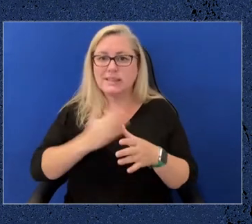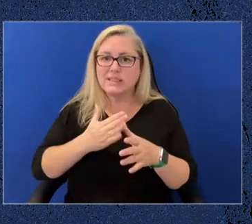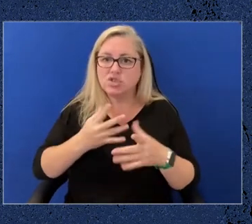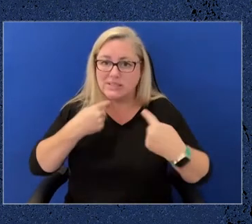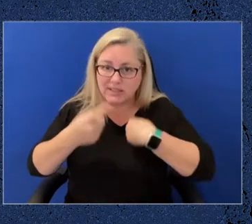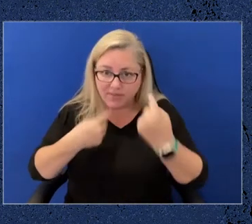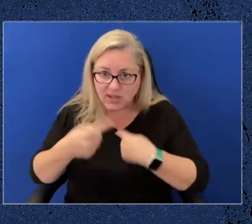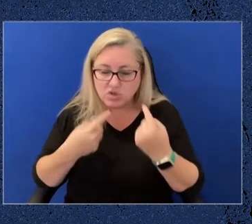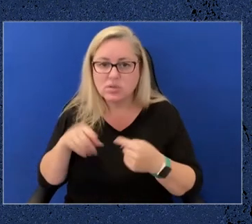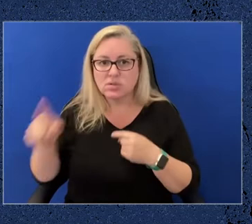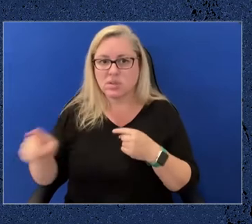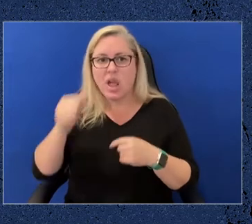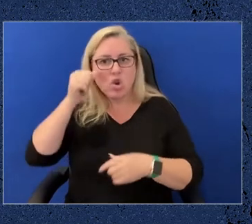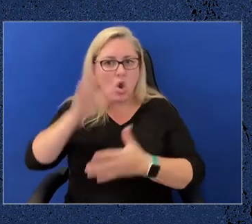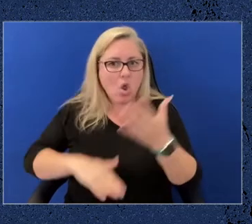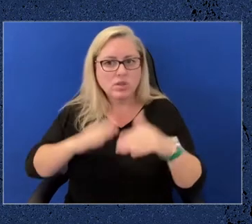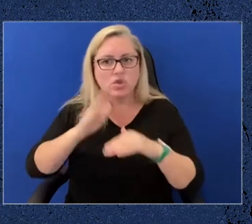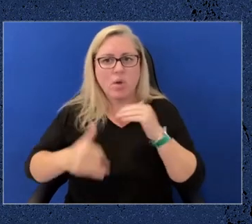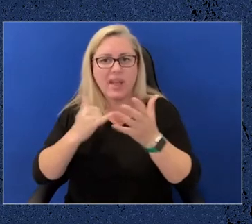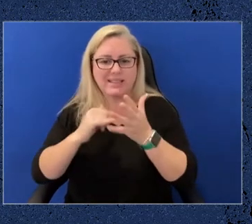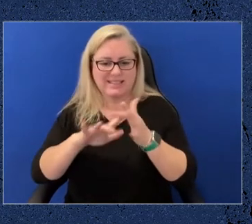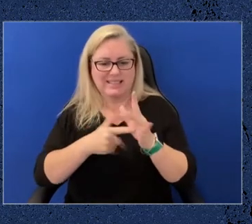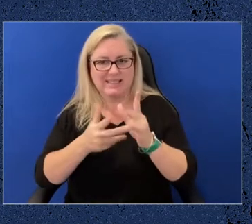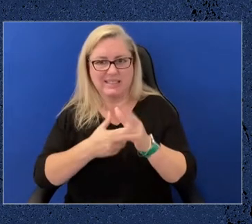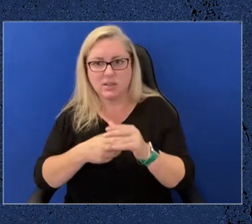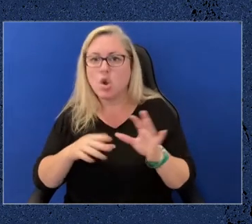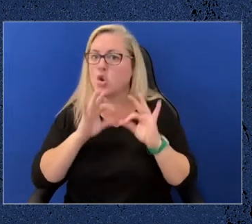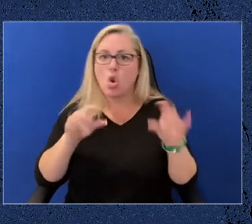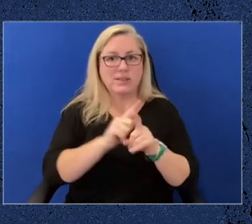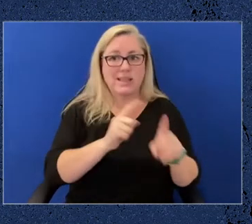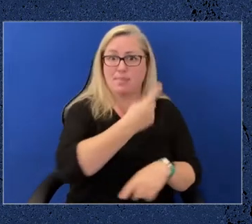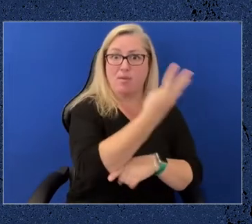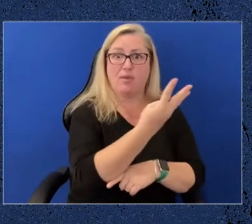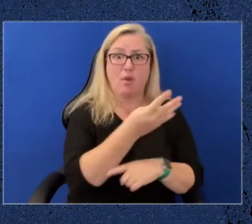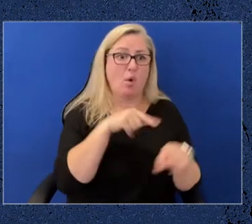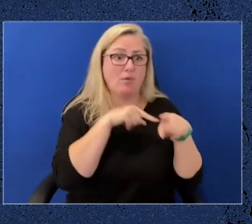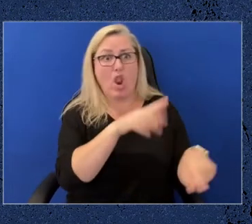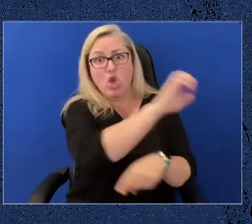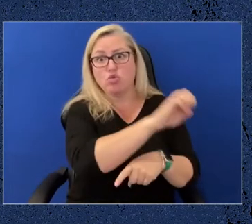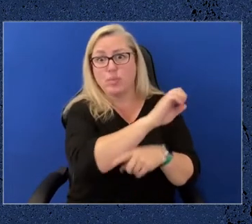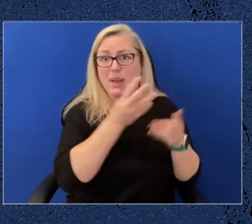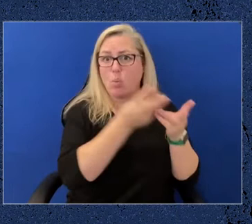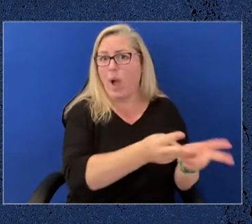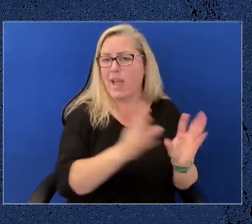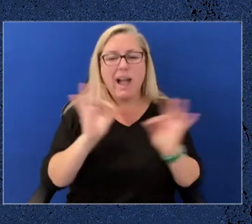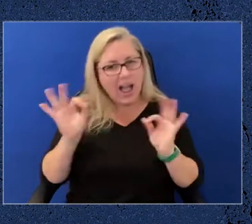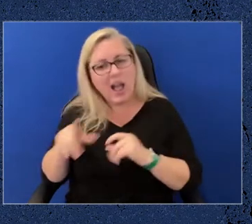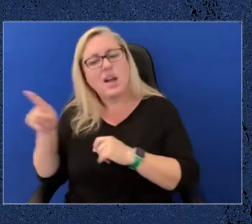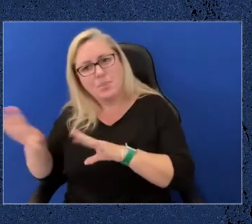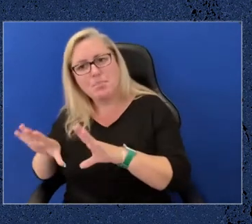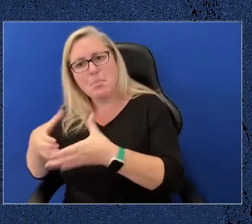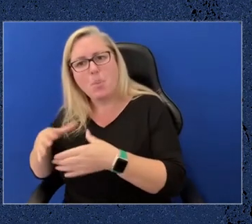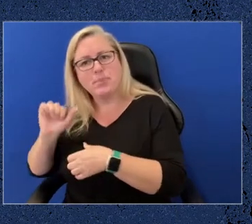of seasons rather than the European model of spring, summer, autumn and winter? Is that something